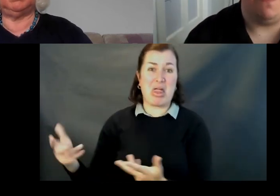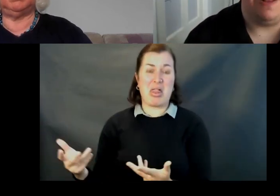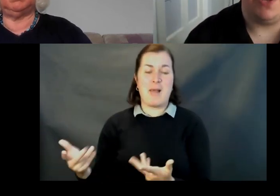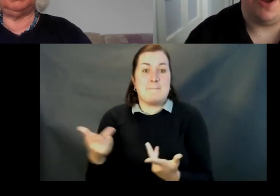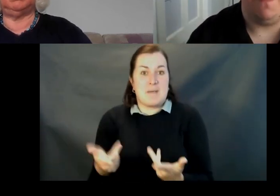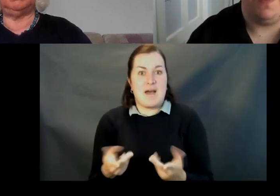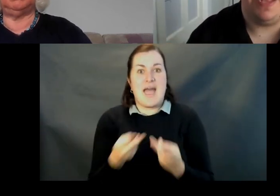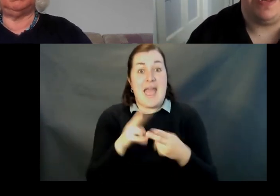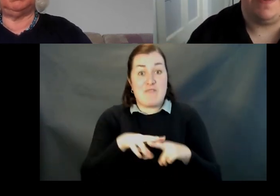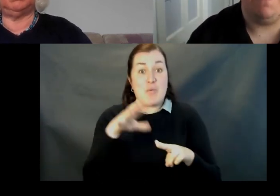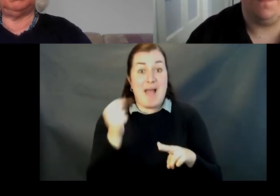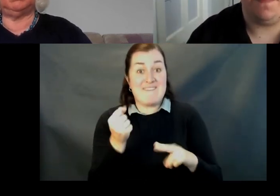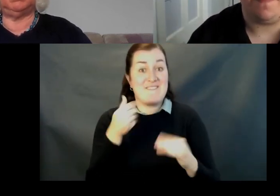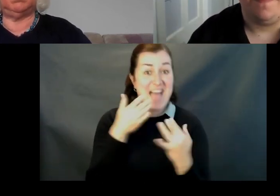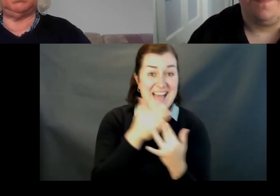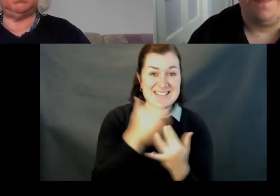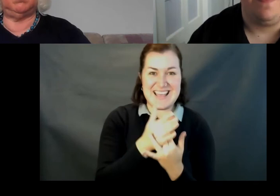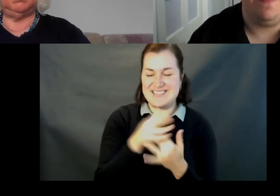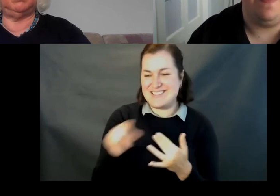for a little time in their day.